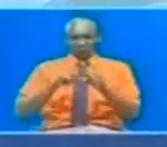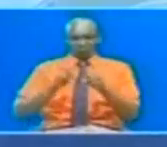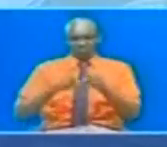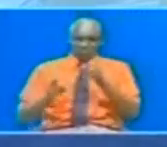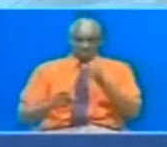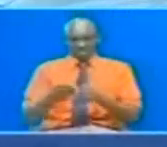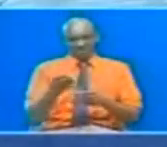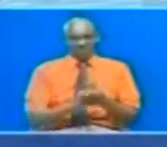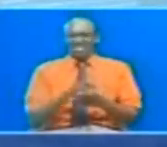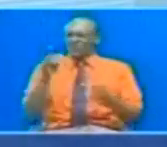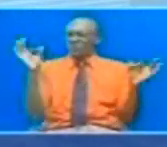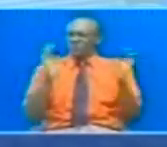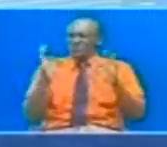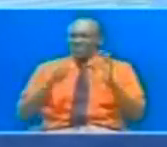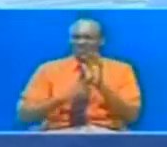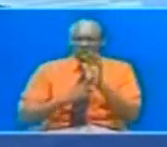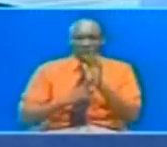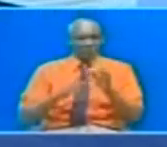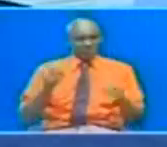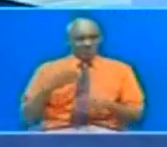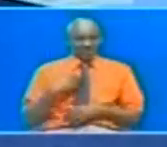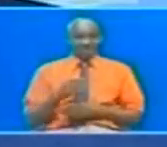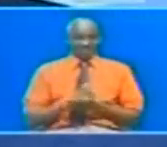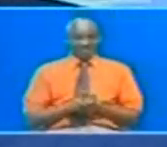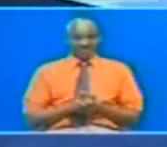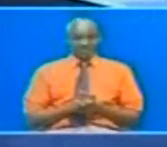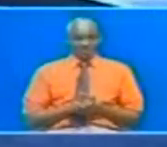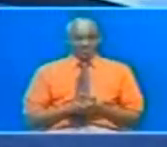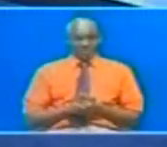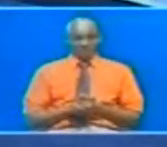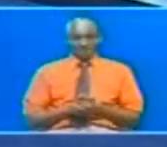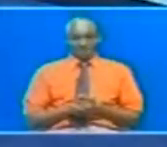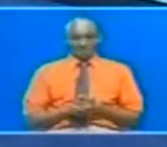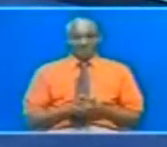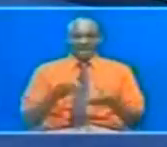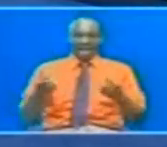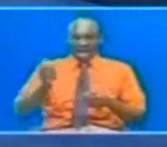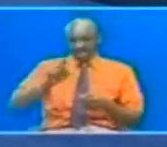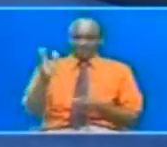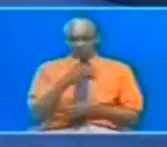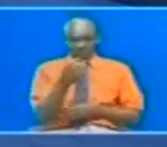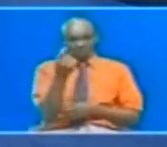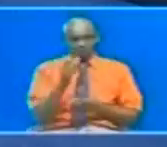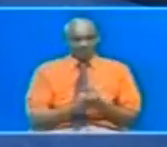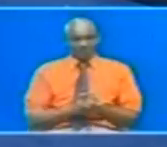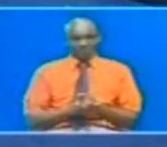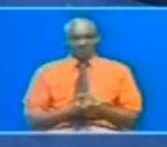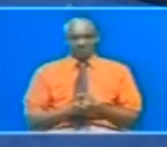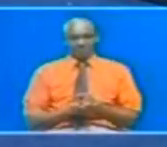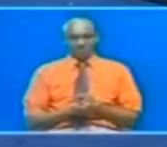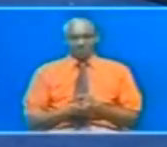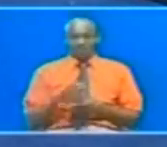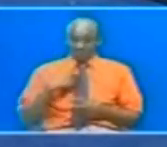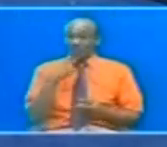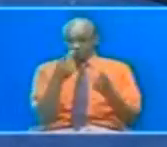was quite an amazing show. I'll ask the director to just, you know, give us that music a little bit. But let me, you know, engage